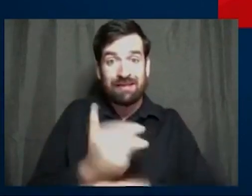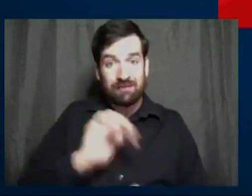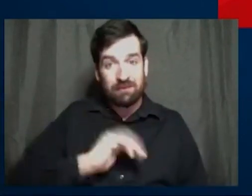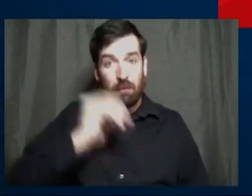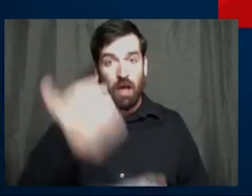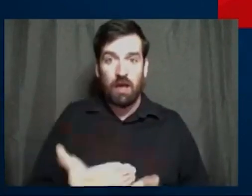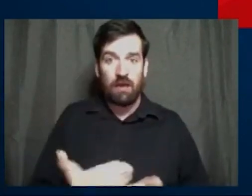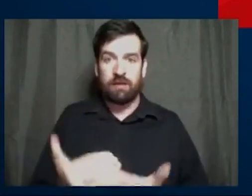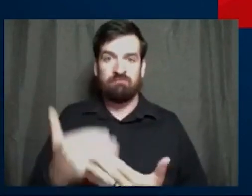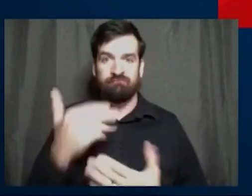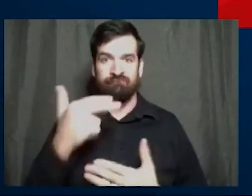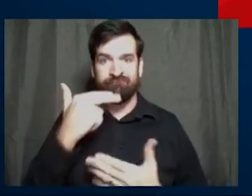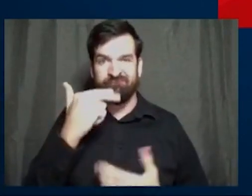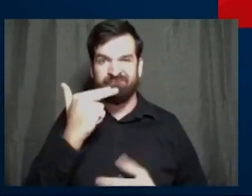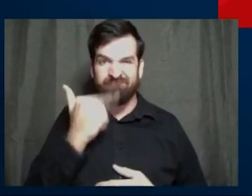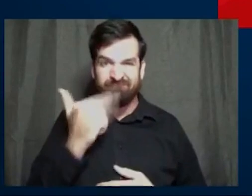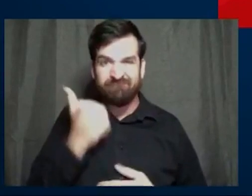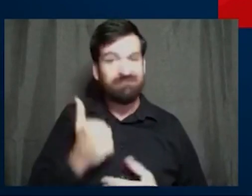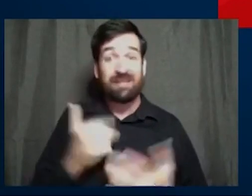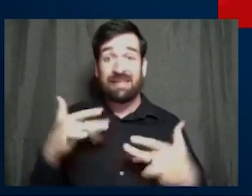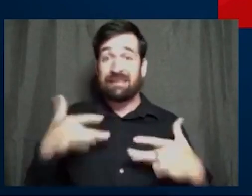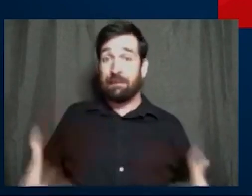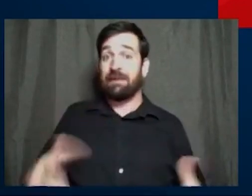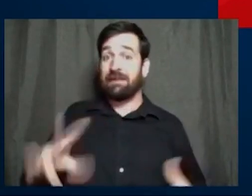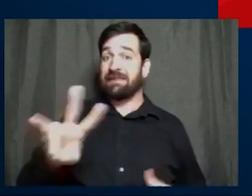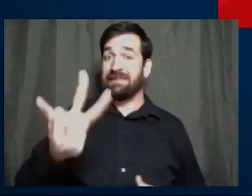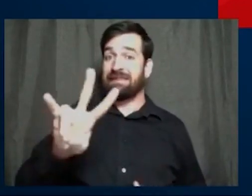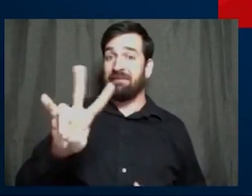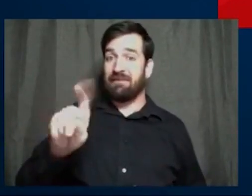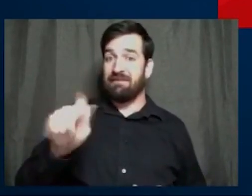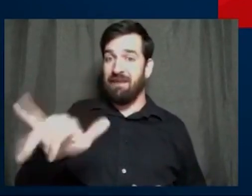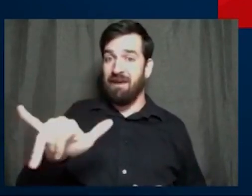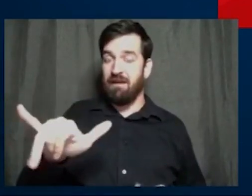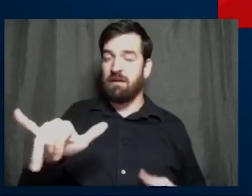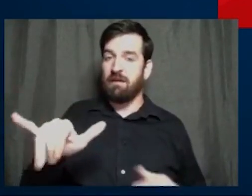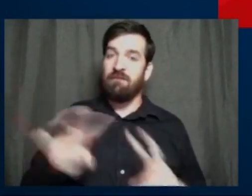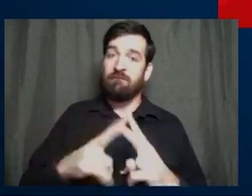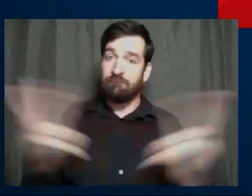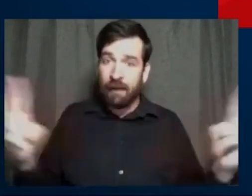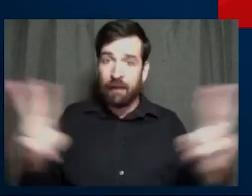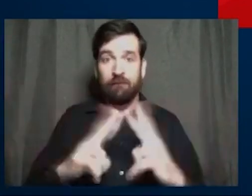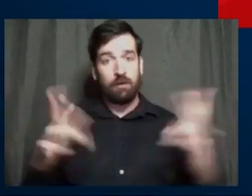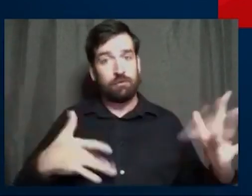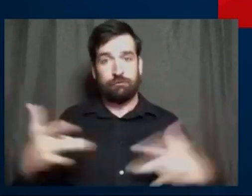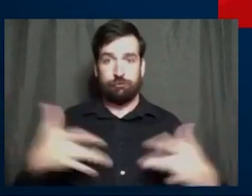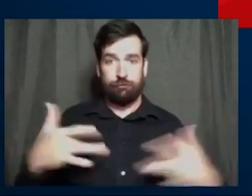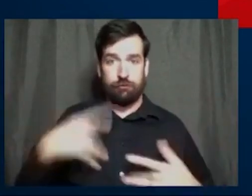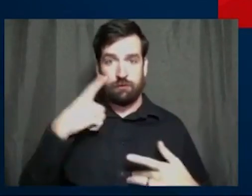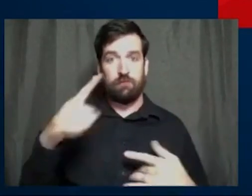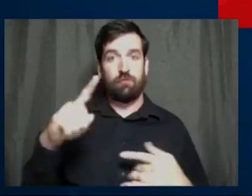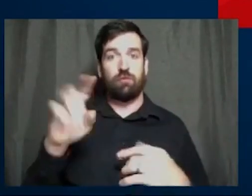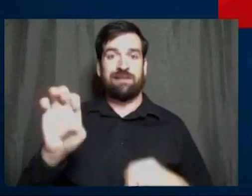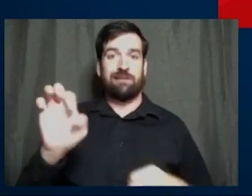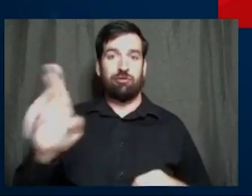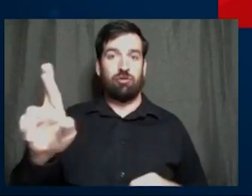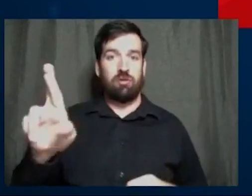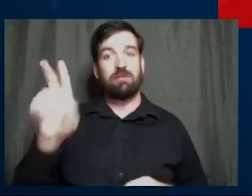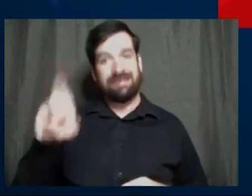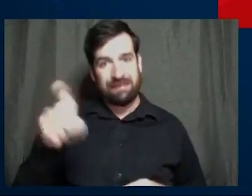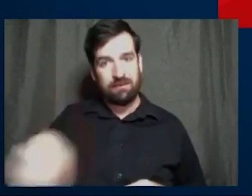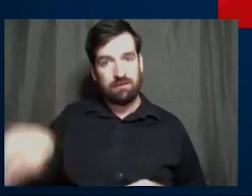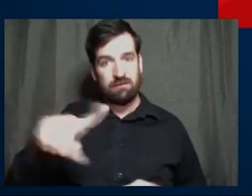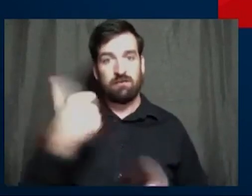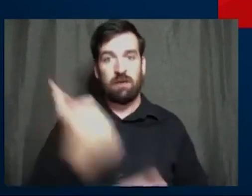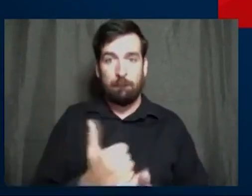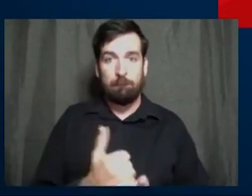usually about a 7-day supply. This is incredibly concerning for emergency rooms. This is where we need your help and you to step in.